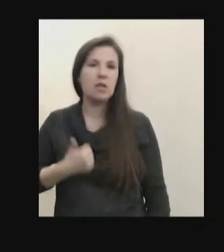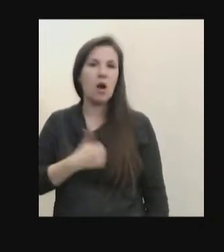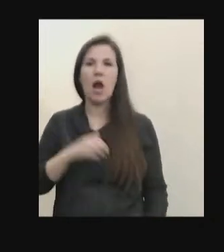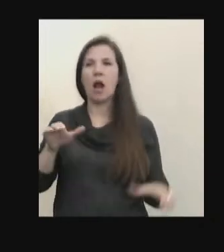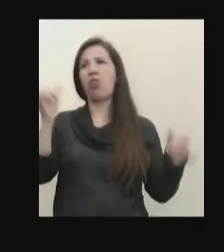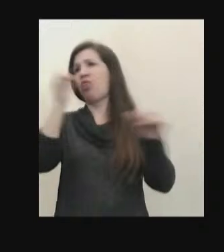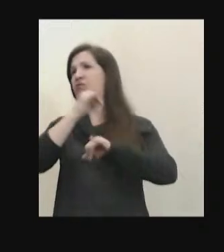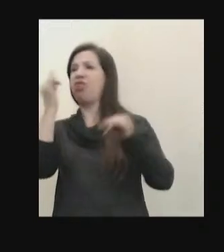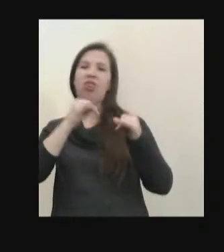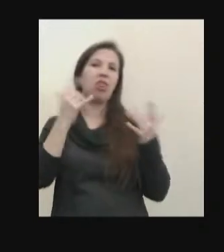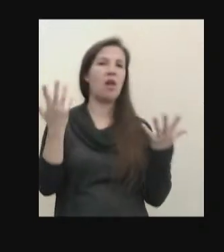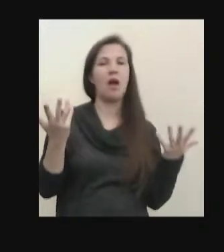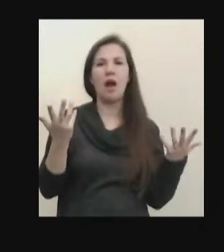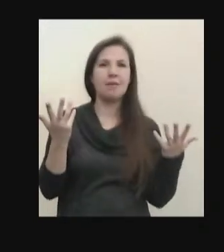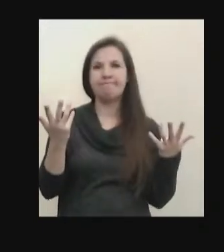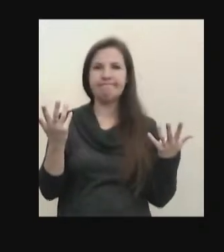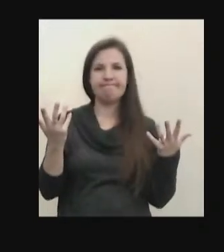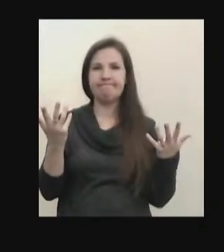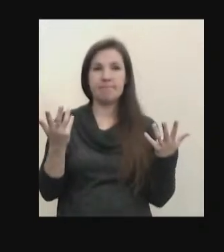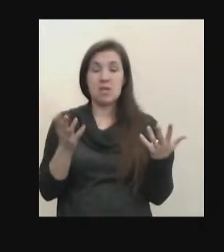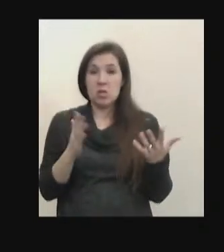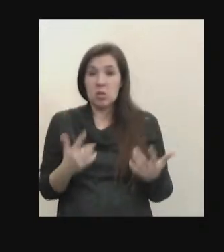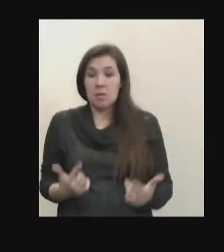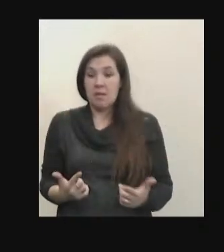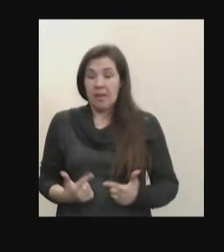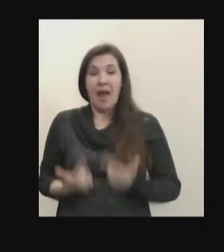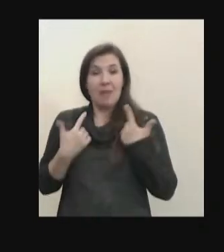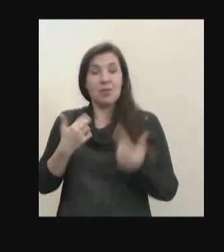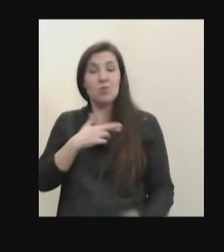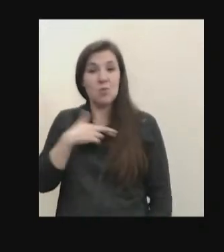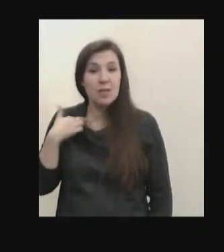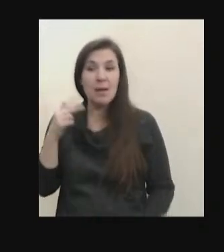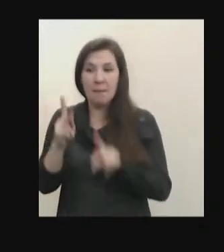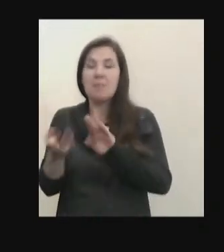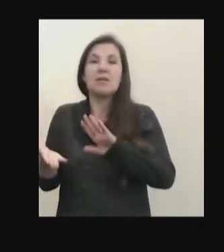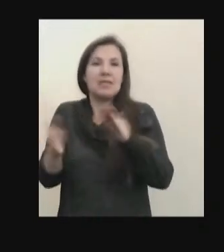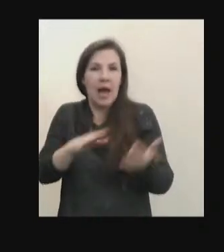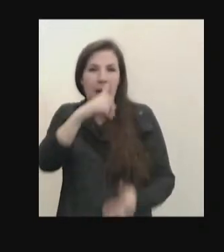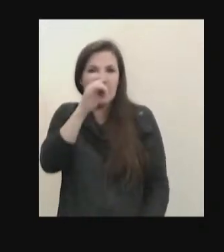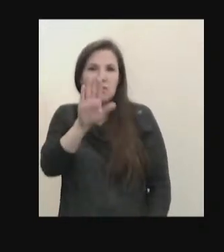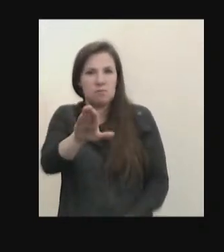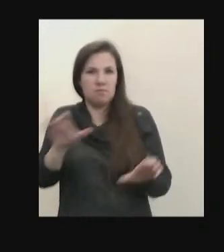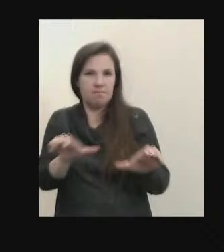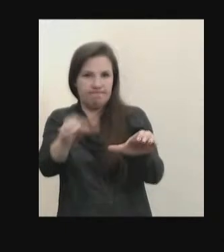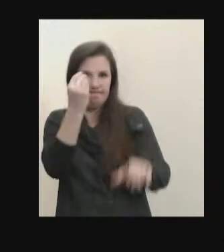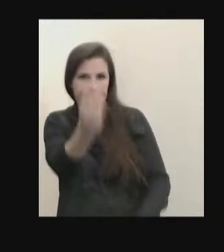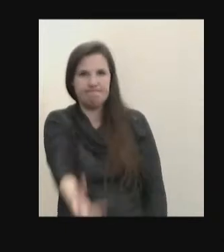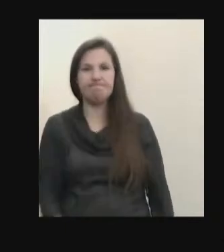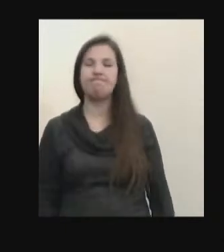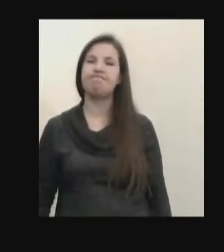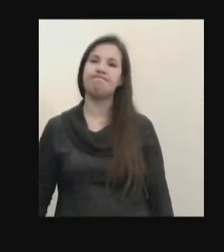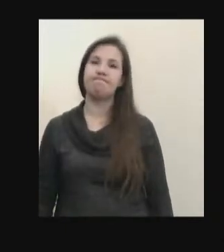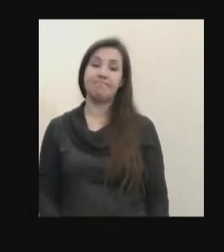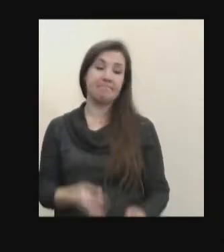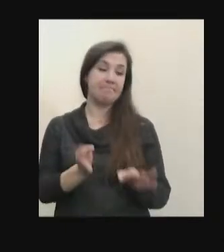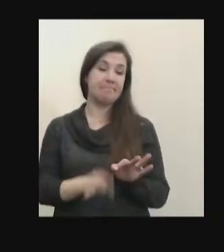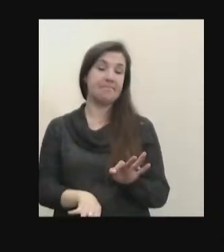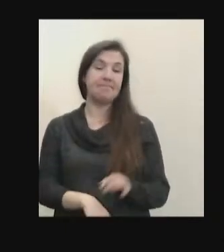lives of your constituents at risk, and there are people dying because of it. Simple as that.